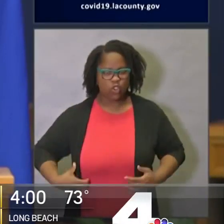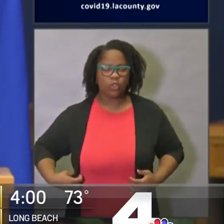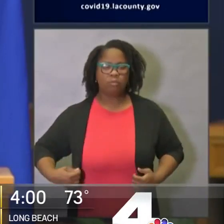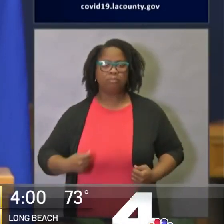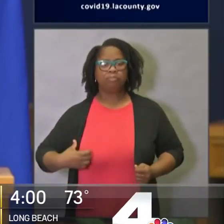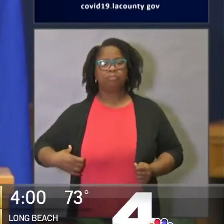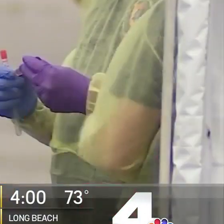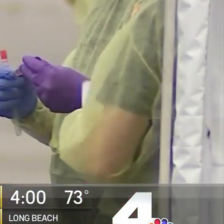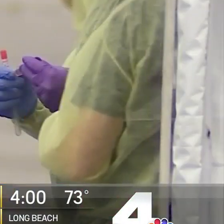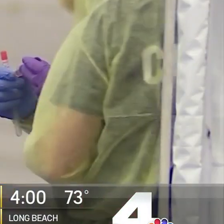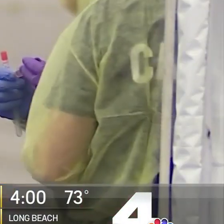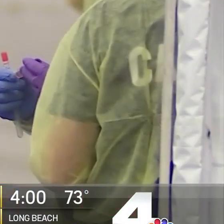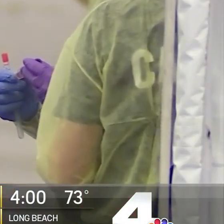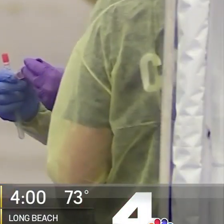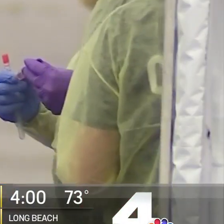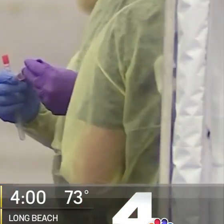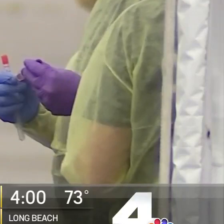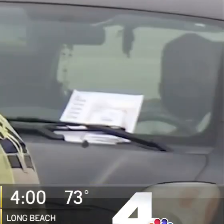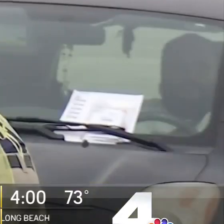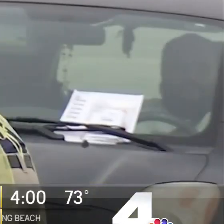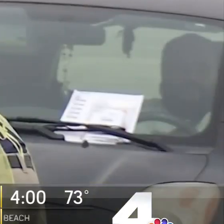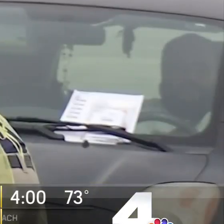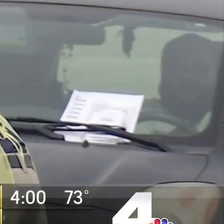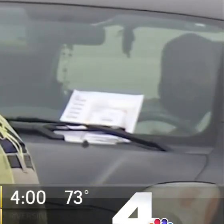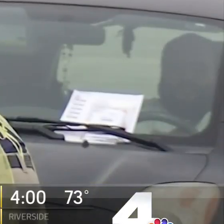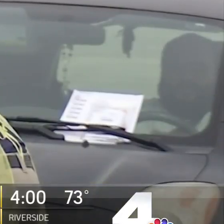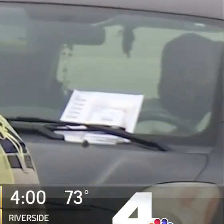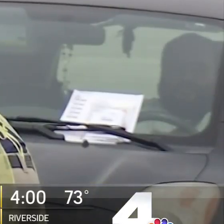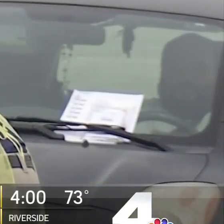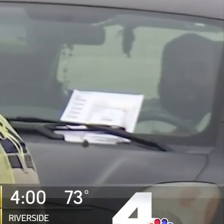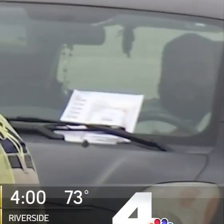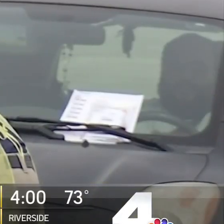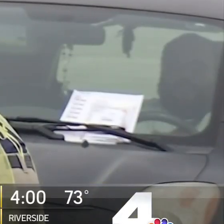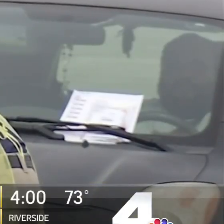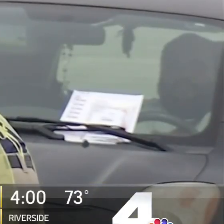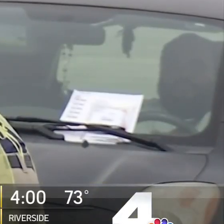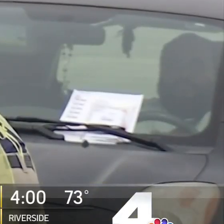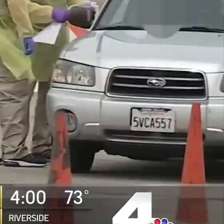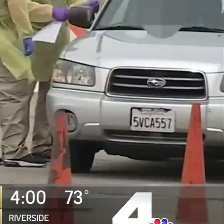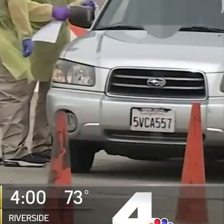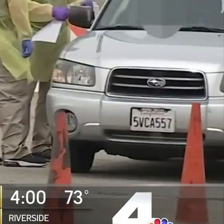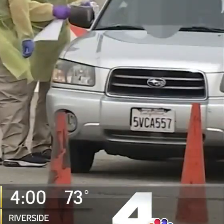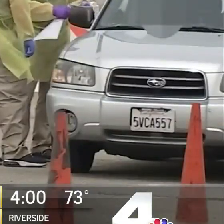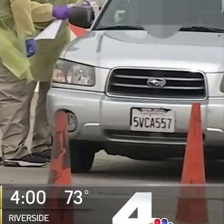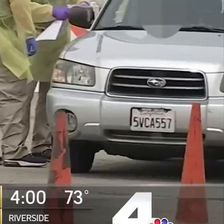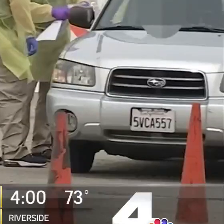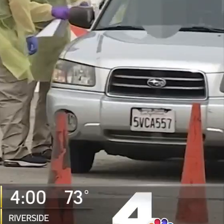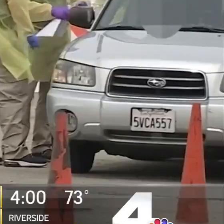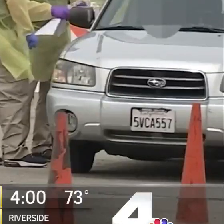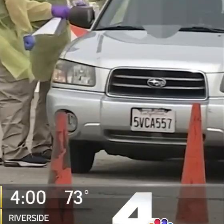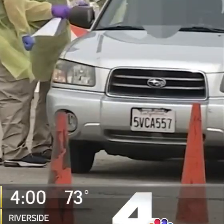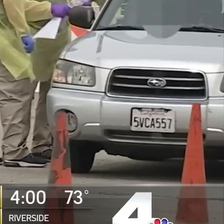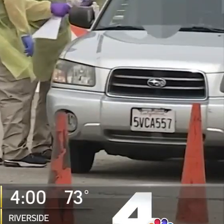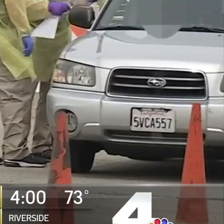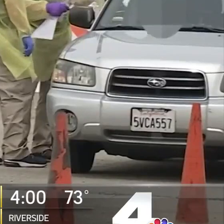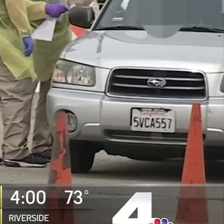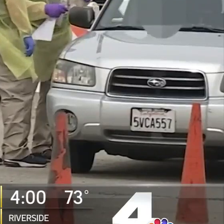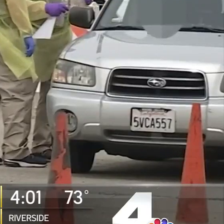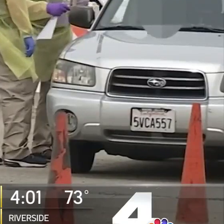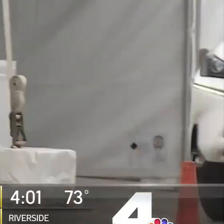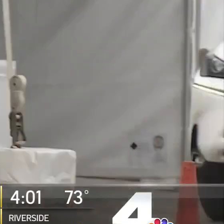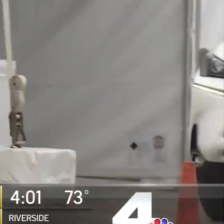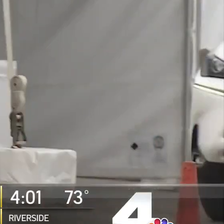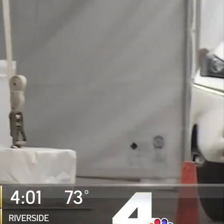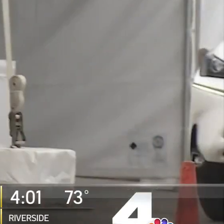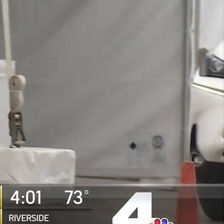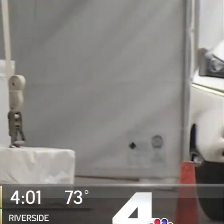the doubters not following COVID precautions and thereby worsening the spread. So looking at our numbers and how these numbers are increasing